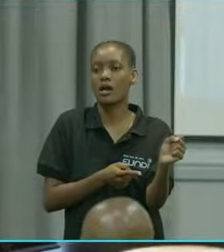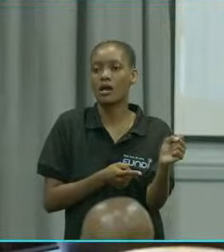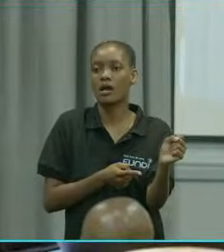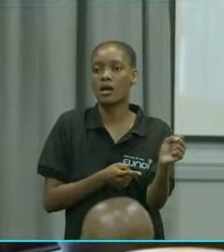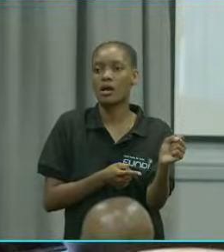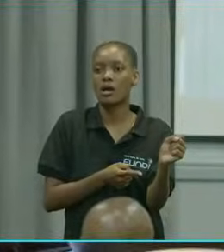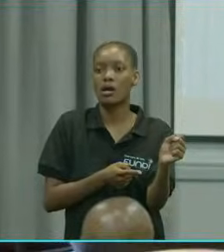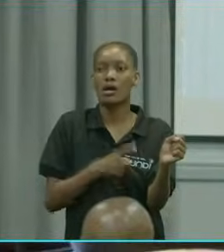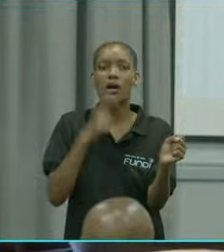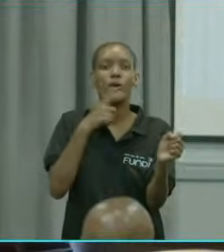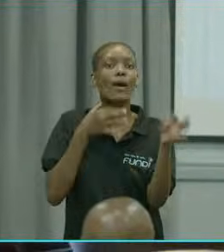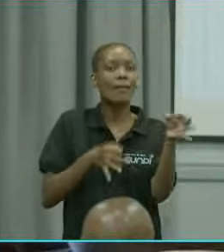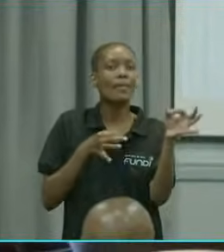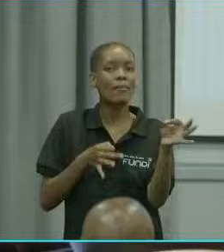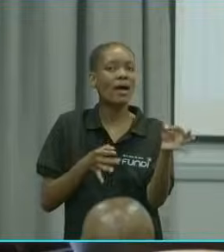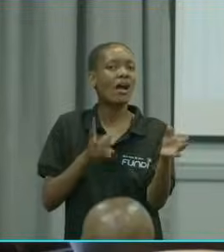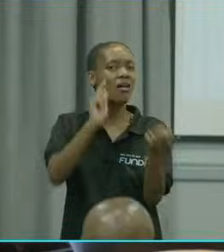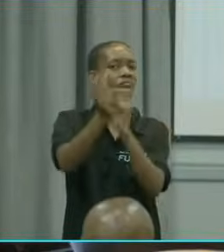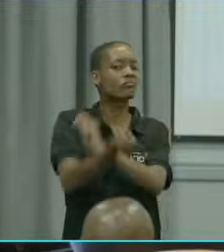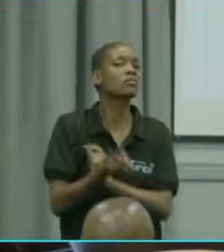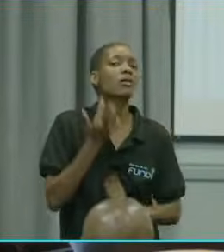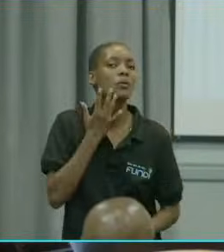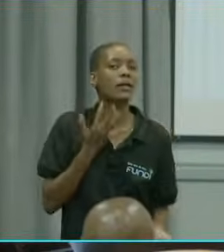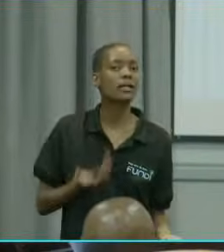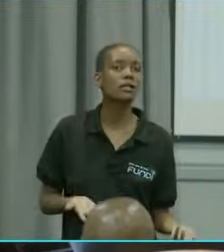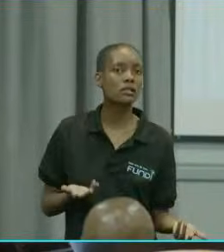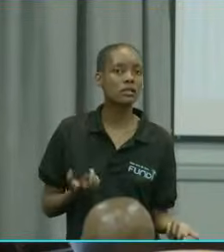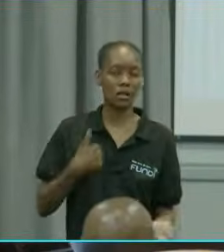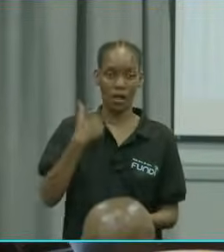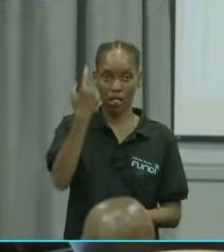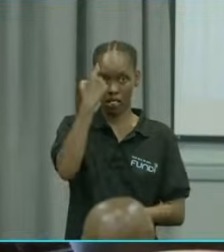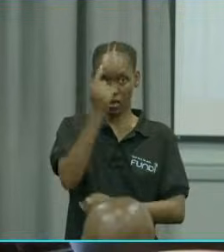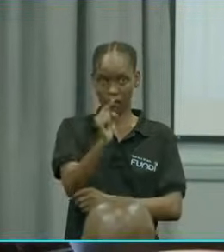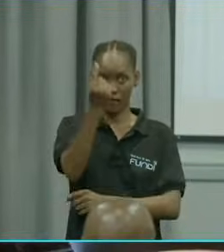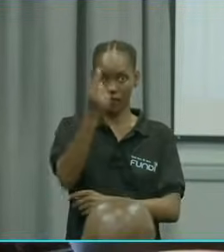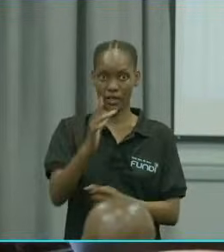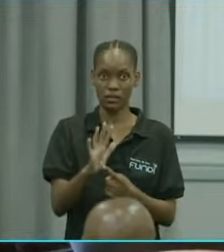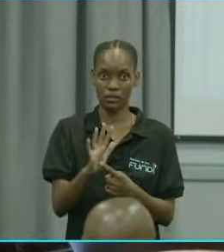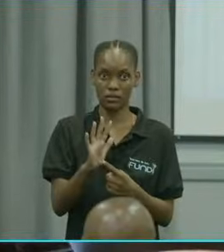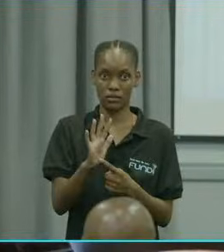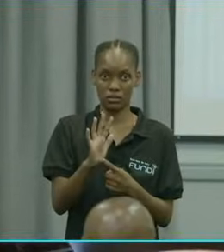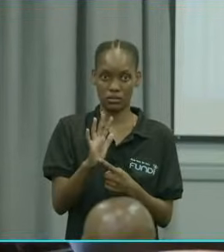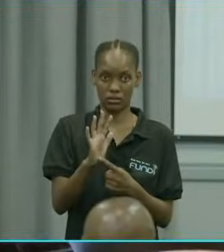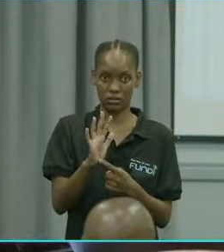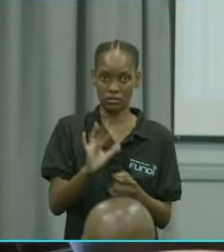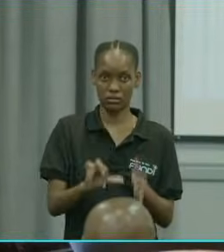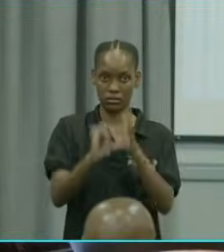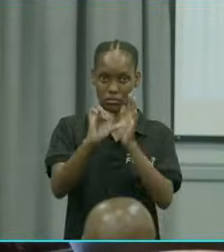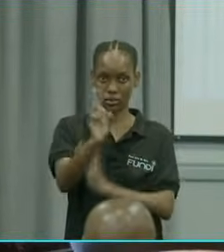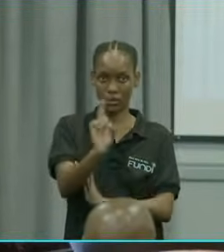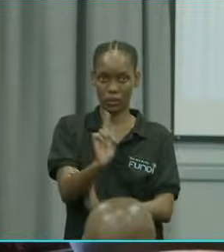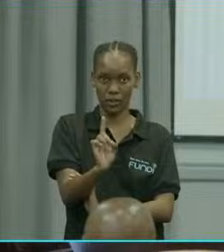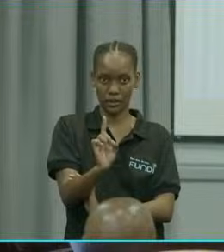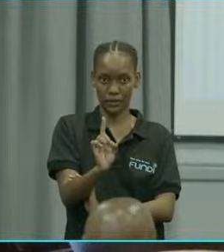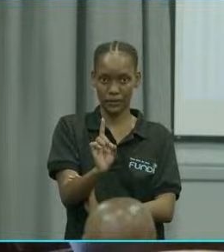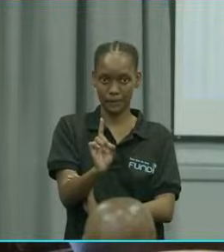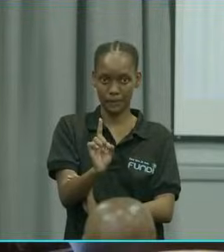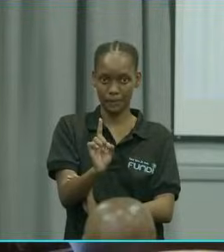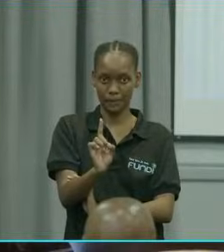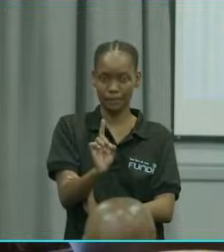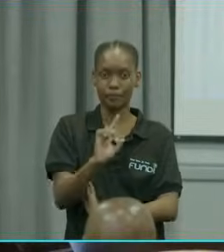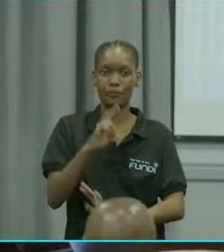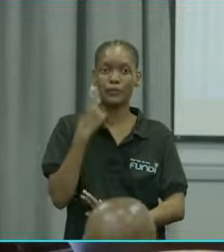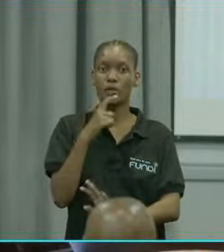White paper until when? I think the first point of departure is to look at the